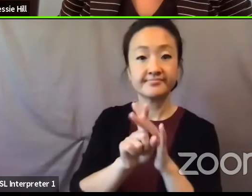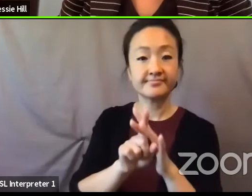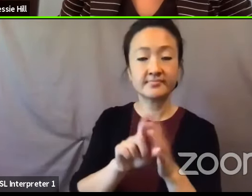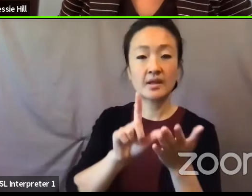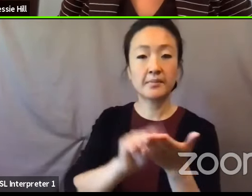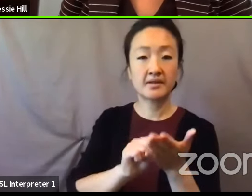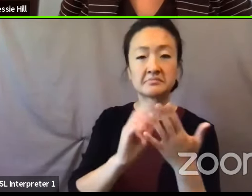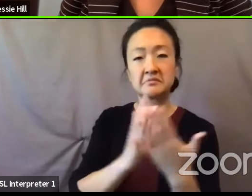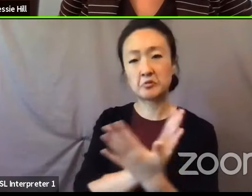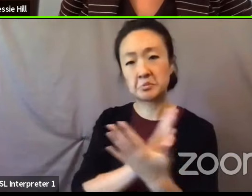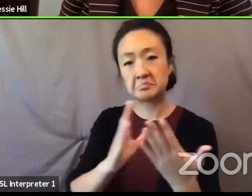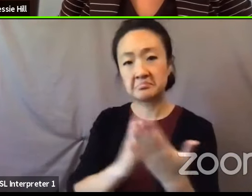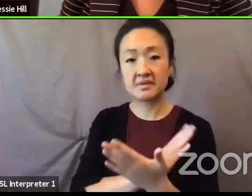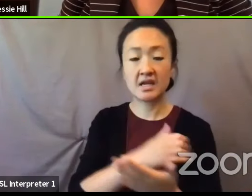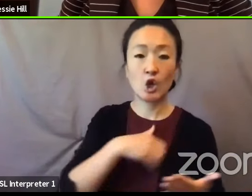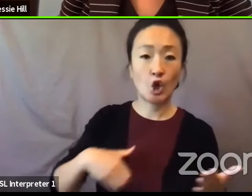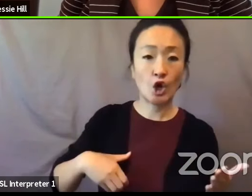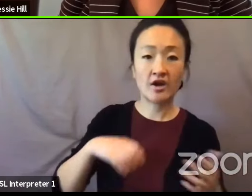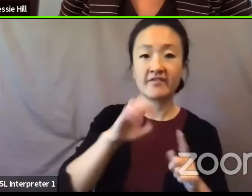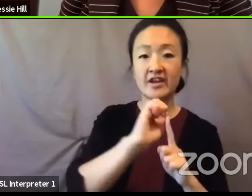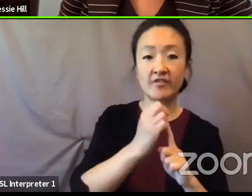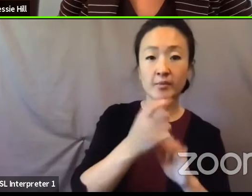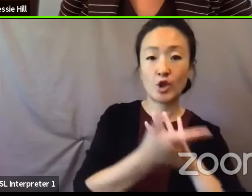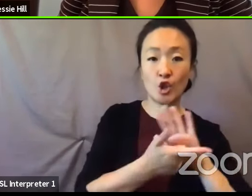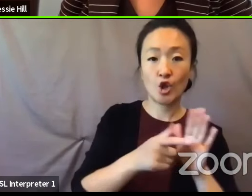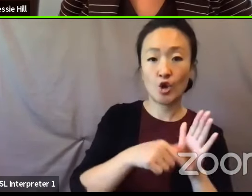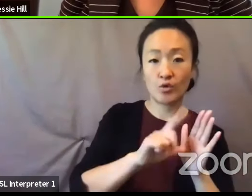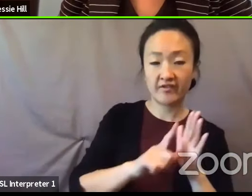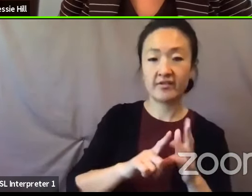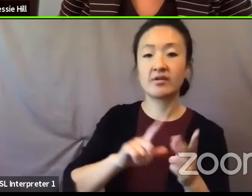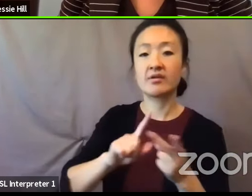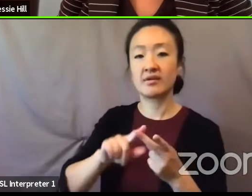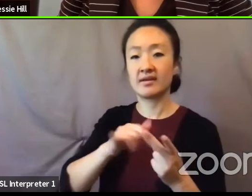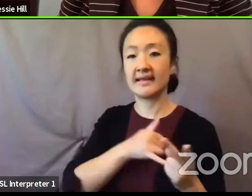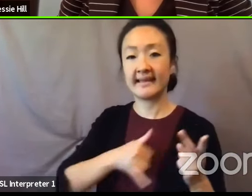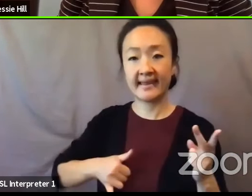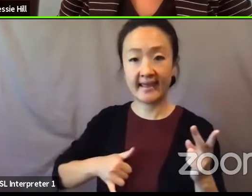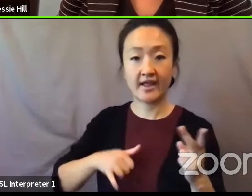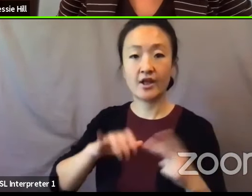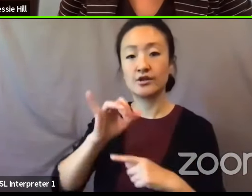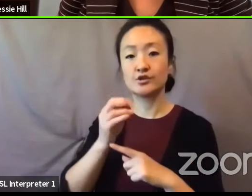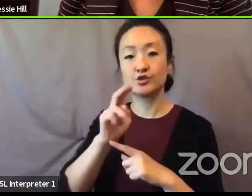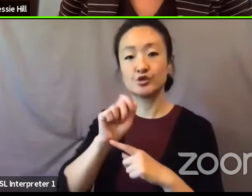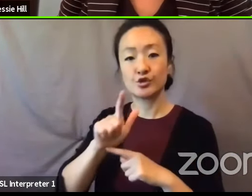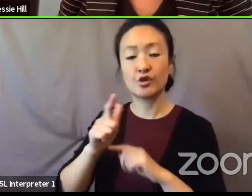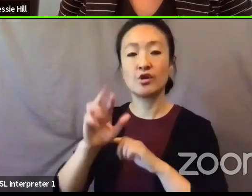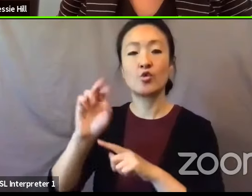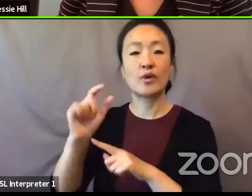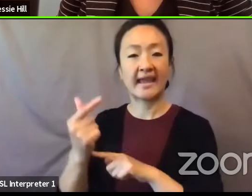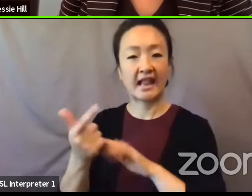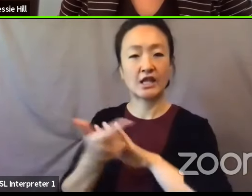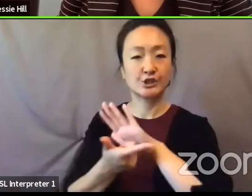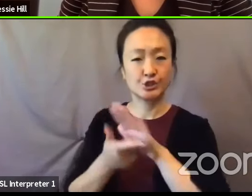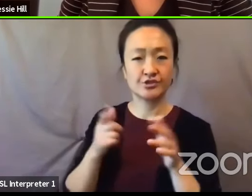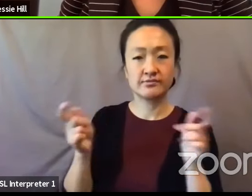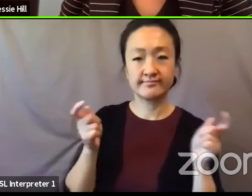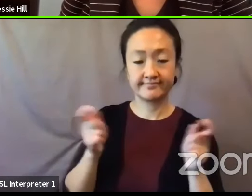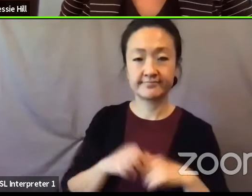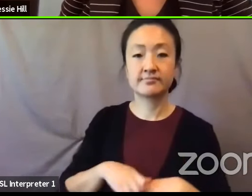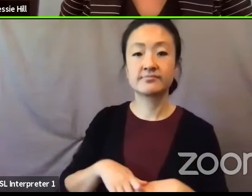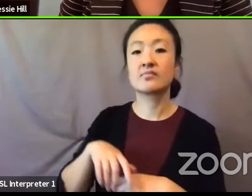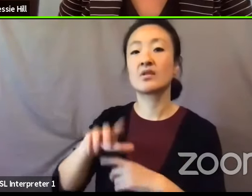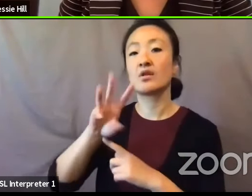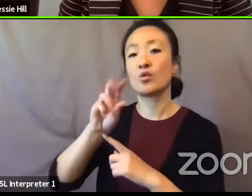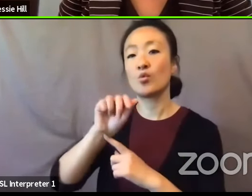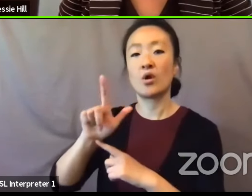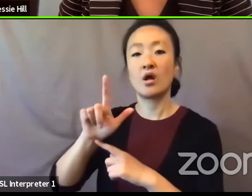publications ranging from the Harvard Environmental Law Review and Yale Journal on Regulation to the Wall Street Journal